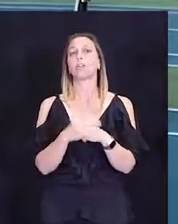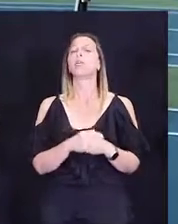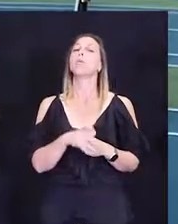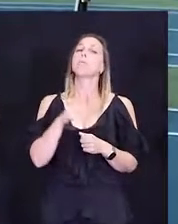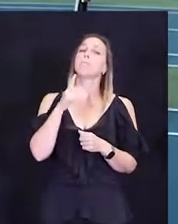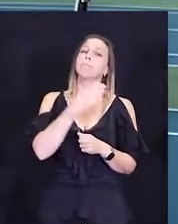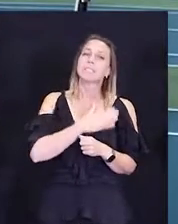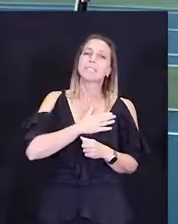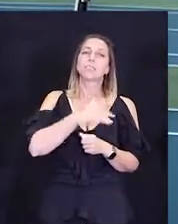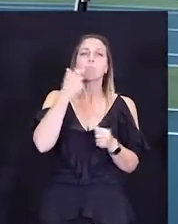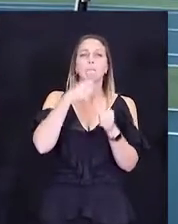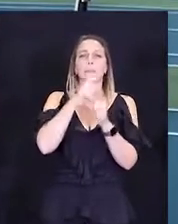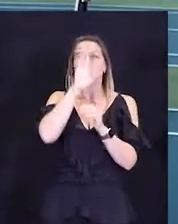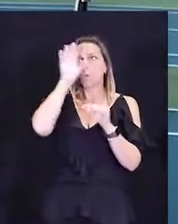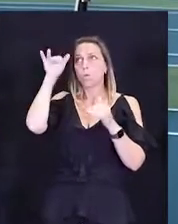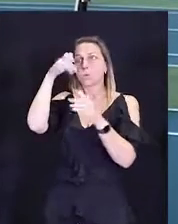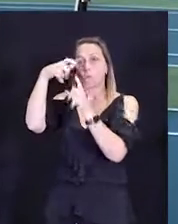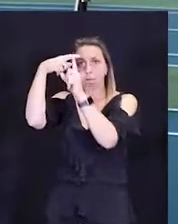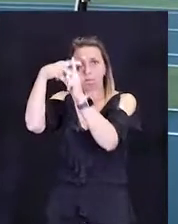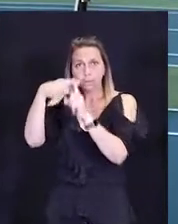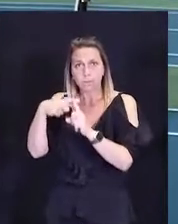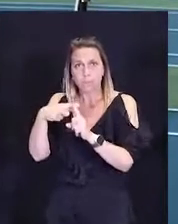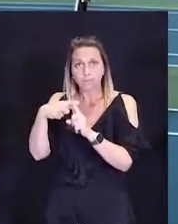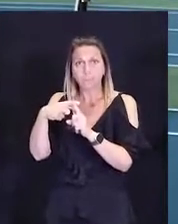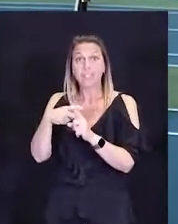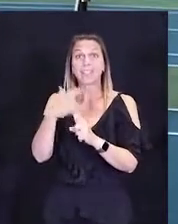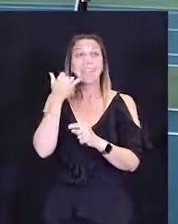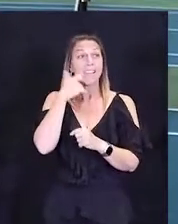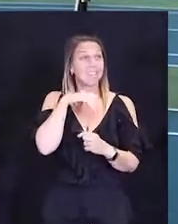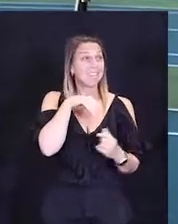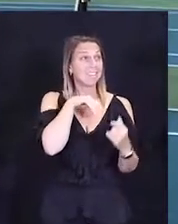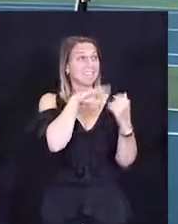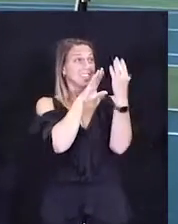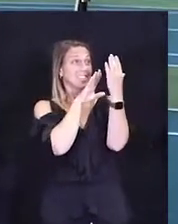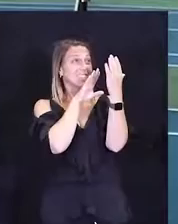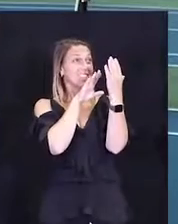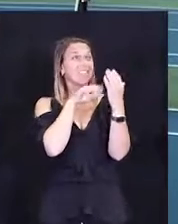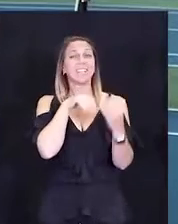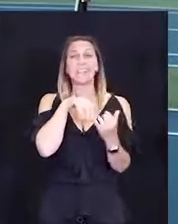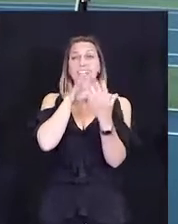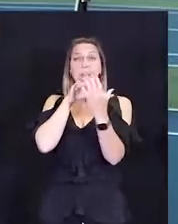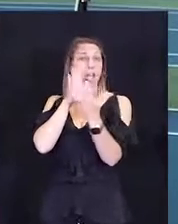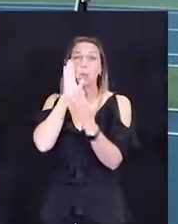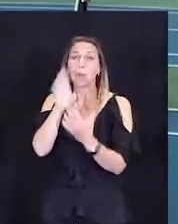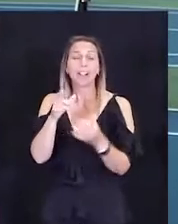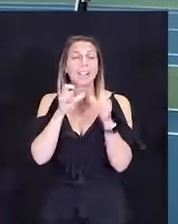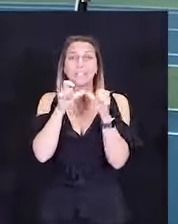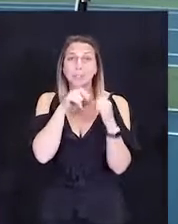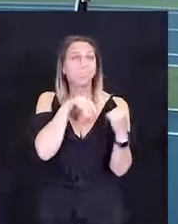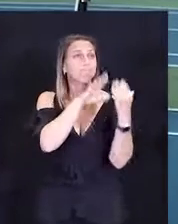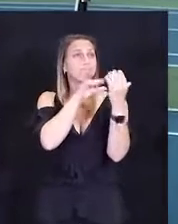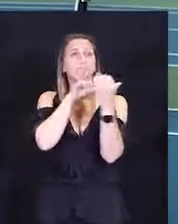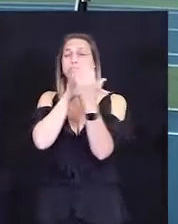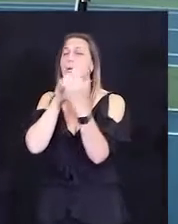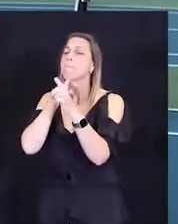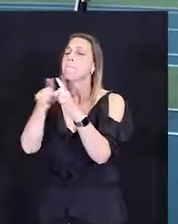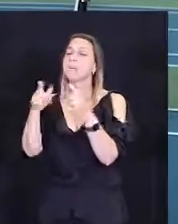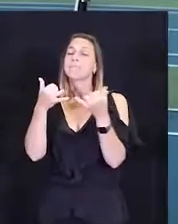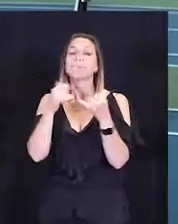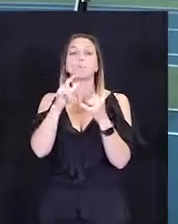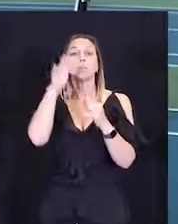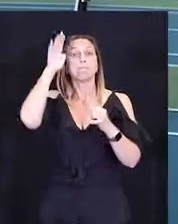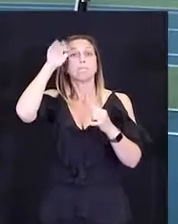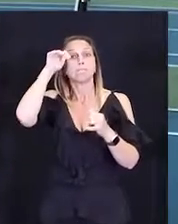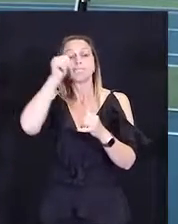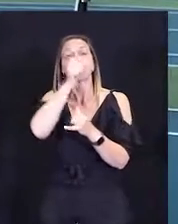must remember to look for the silver lining. When adversity confronts us, which it will for every one of us, face it with